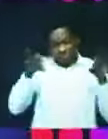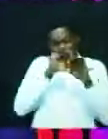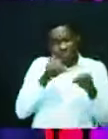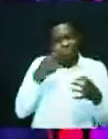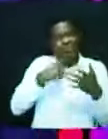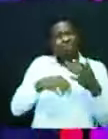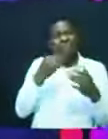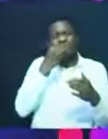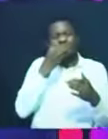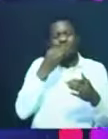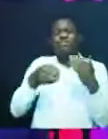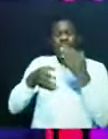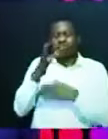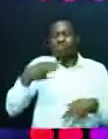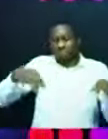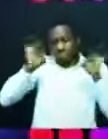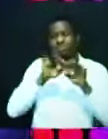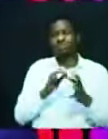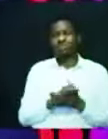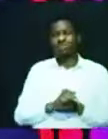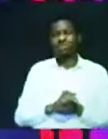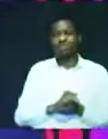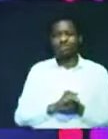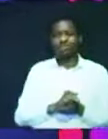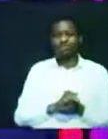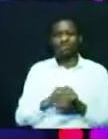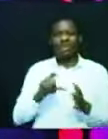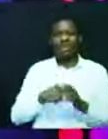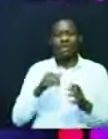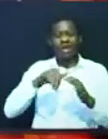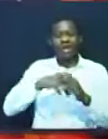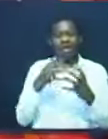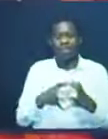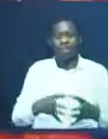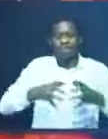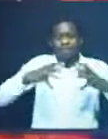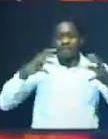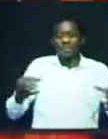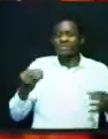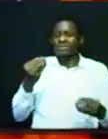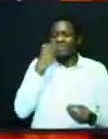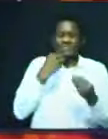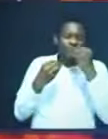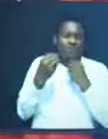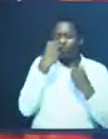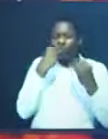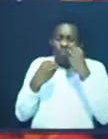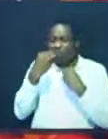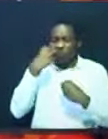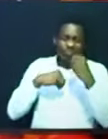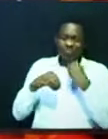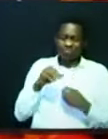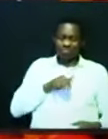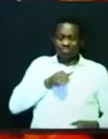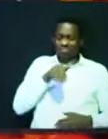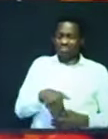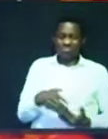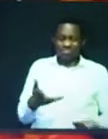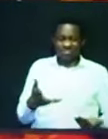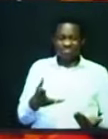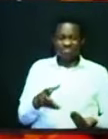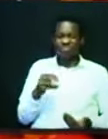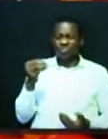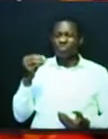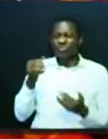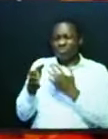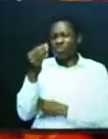no pa. And how much we eat. Ani dodo a e be ko yem no. How much we take into